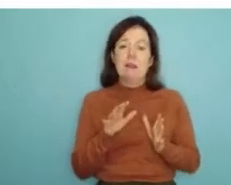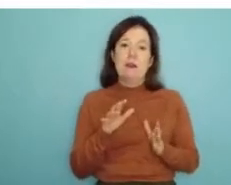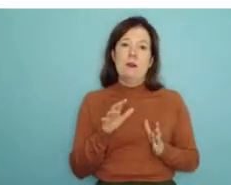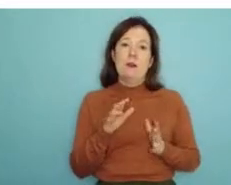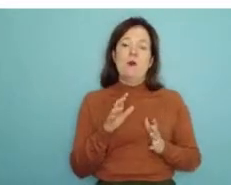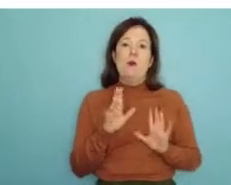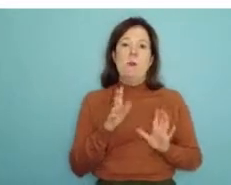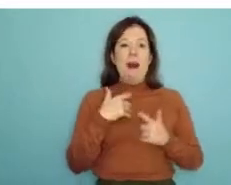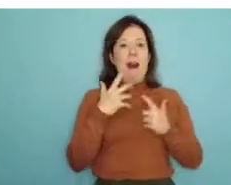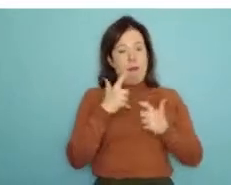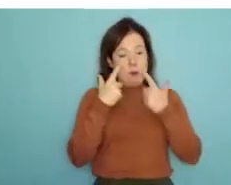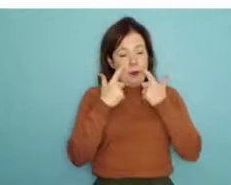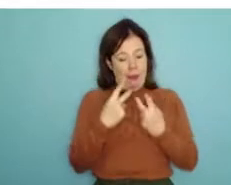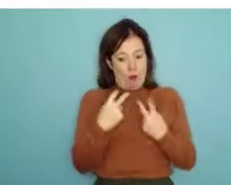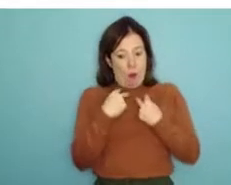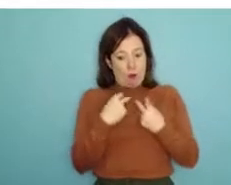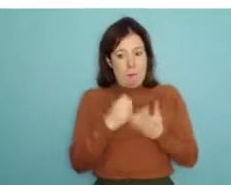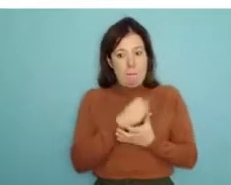out.